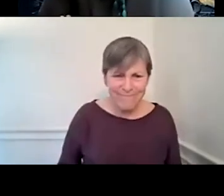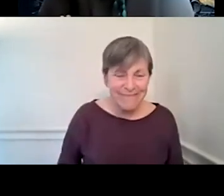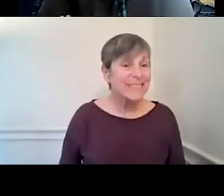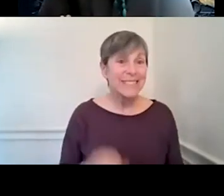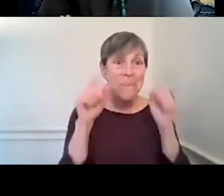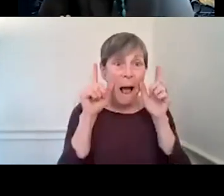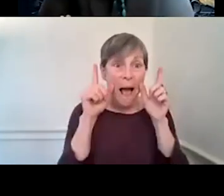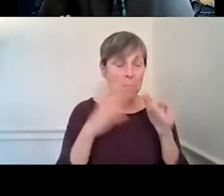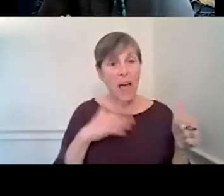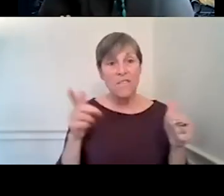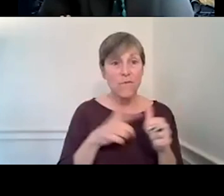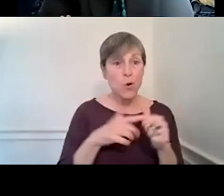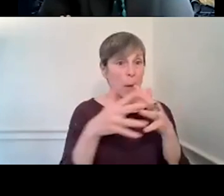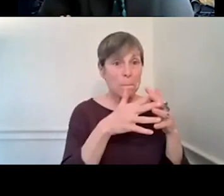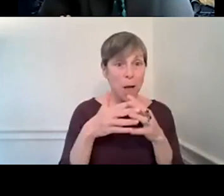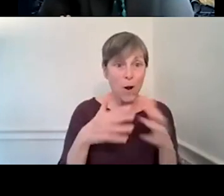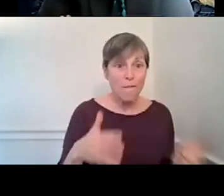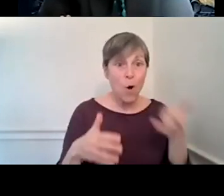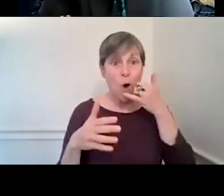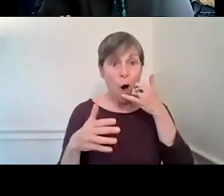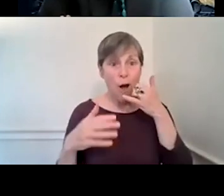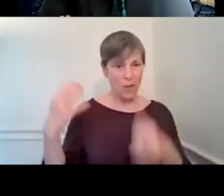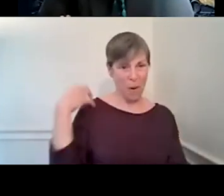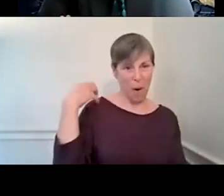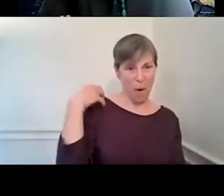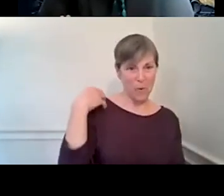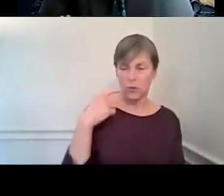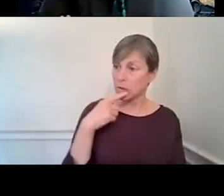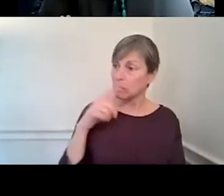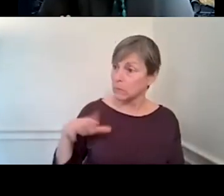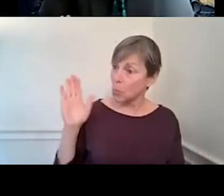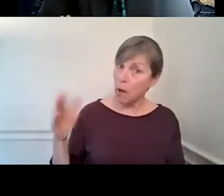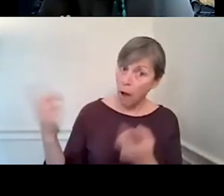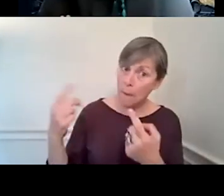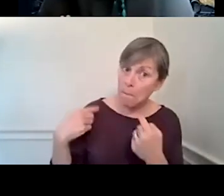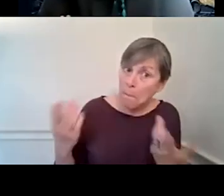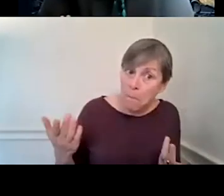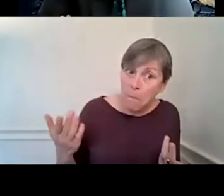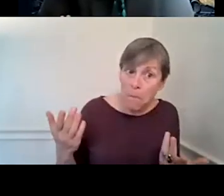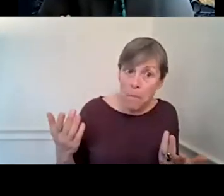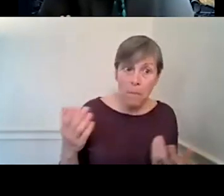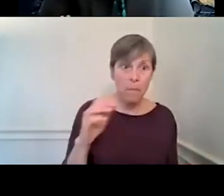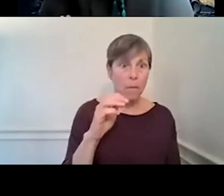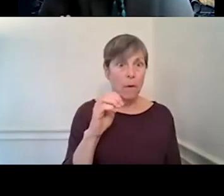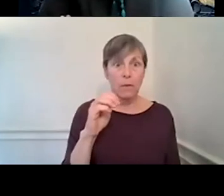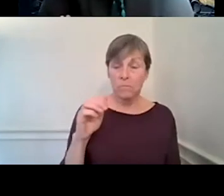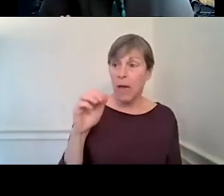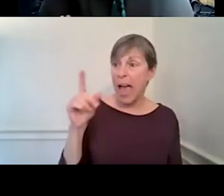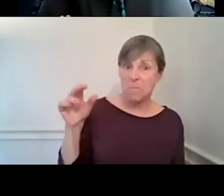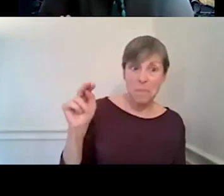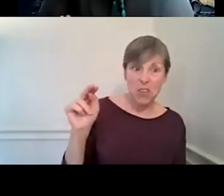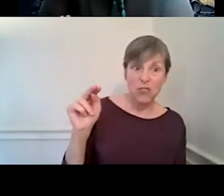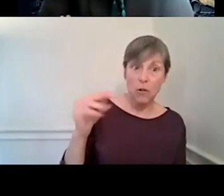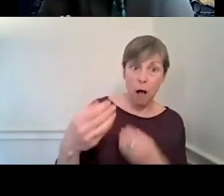call that Coach Giuliano and said, hey, are you coming over? Admissions just sent me a whole bunch of background. And I said, look,